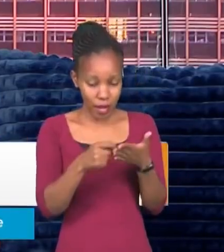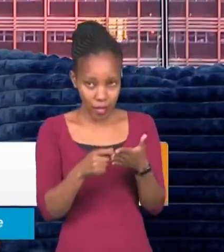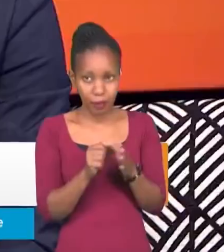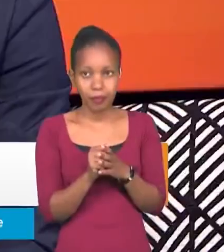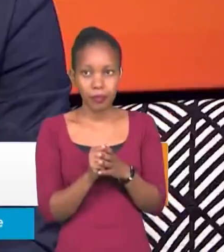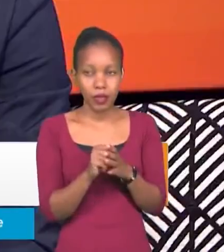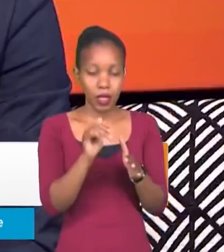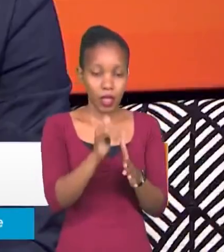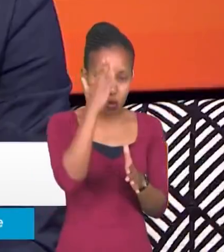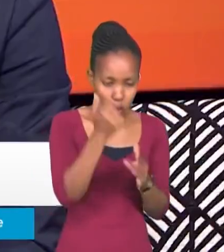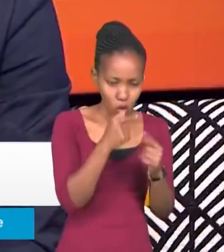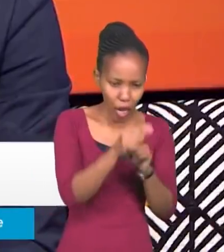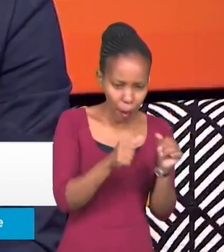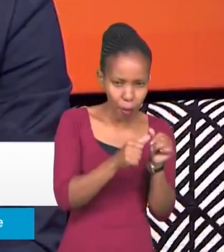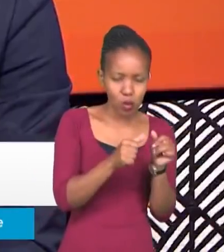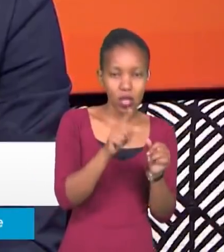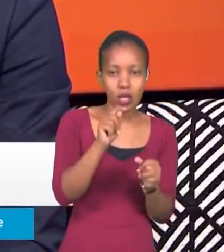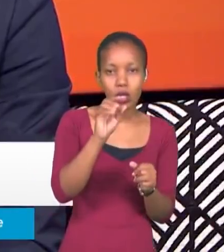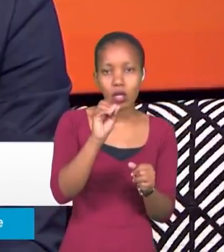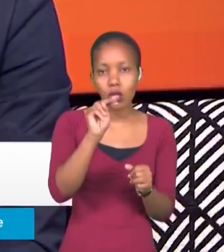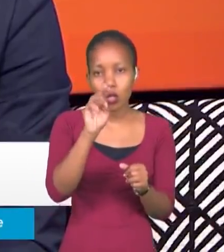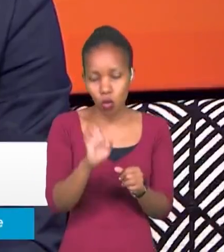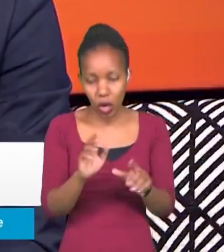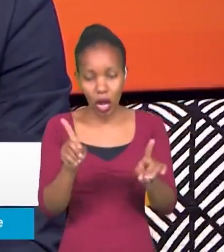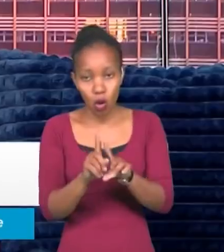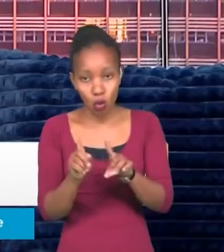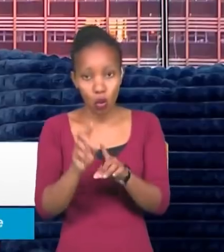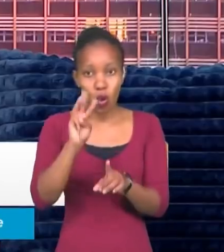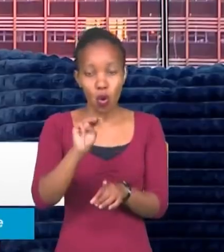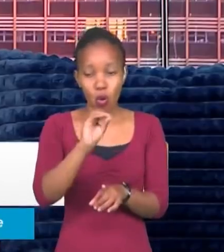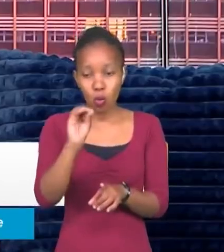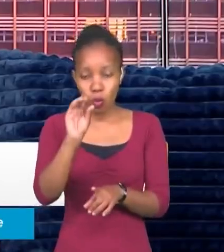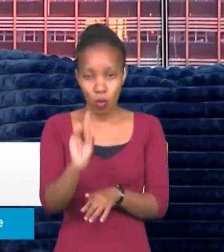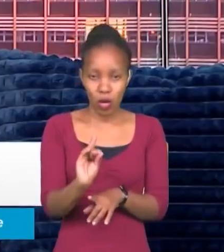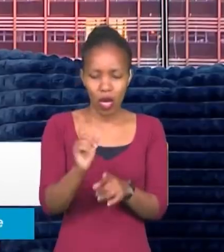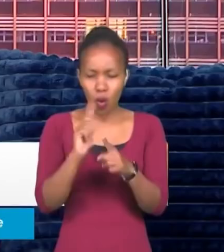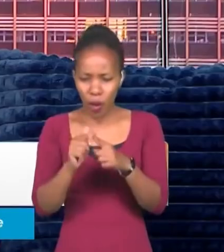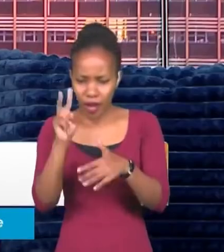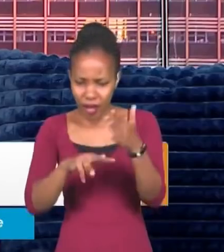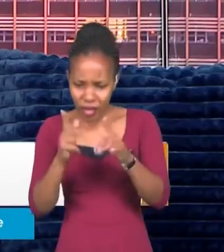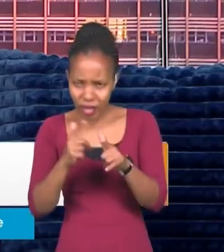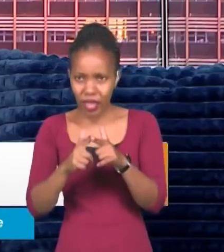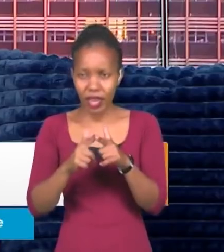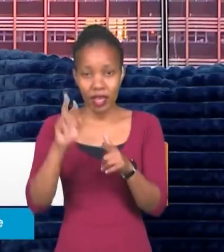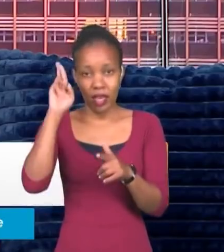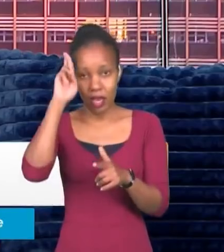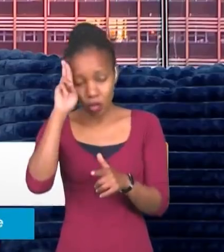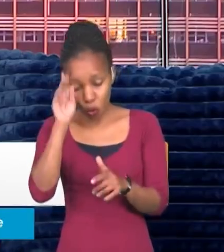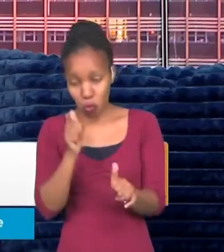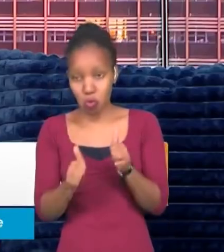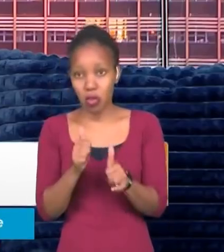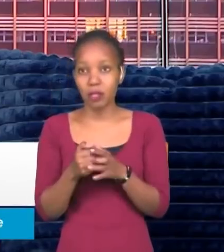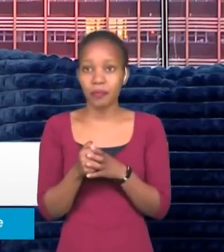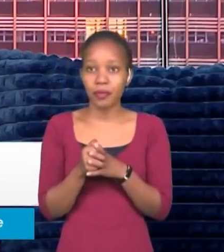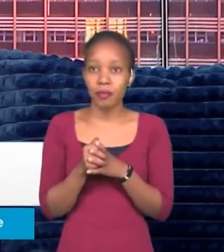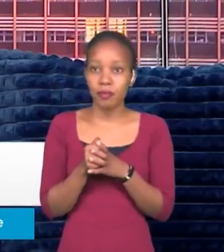the tone and the mood. But when you're reading, again, you're reading for a reason. So what I do, and basically maybe